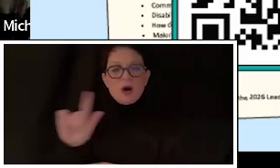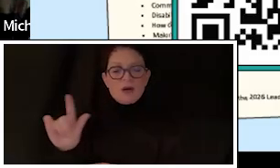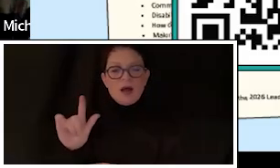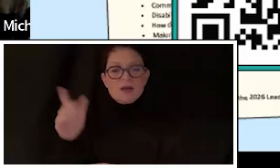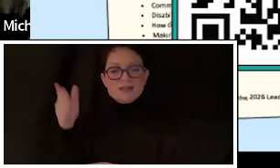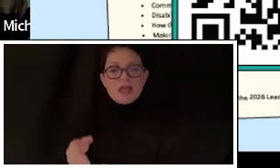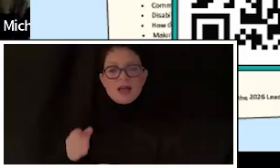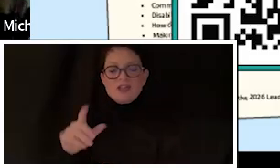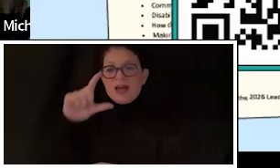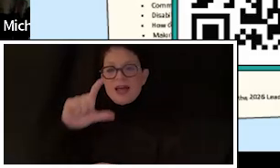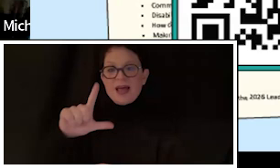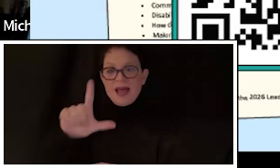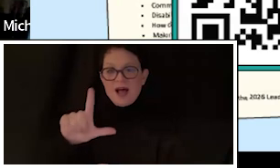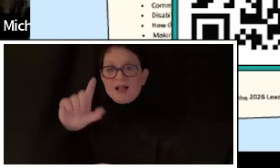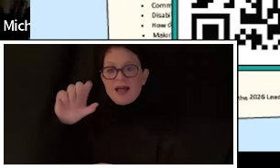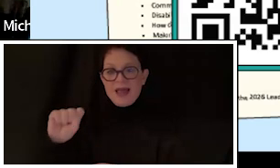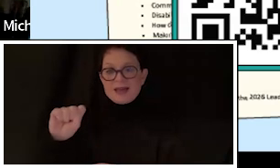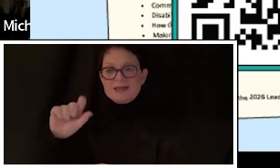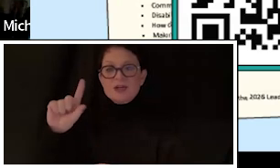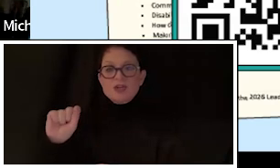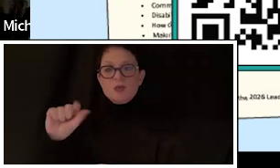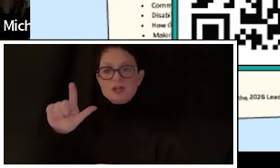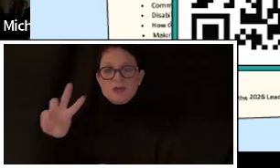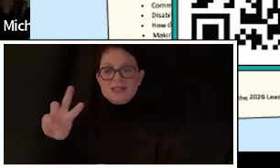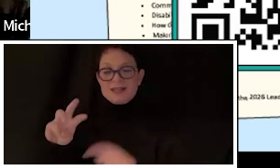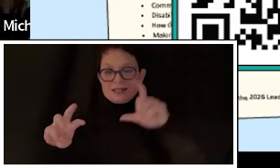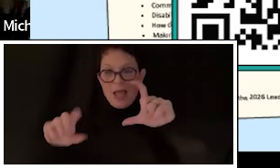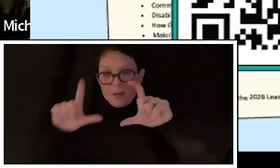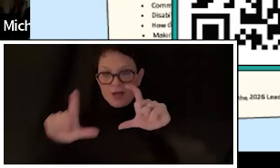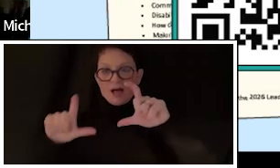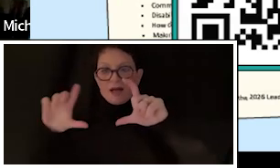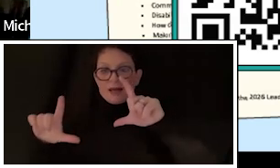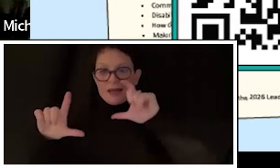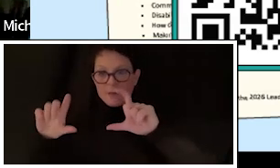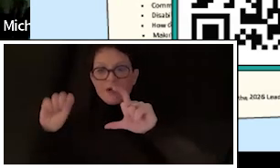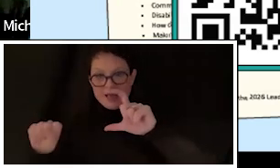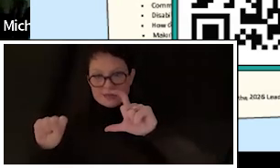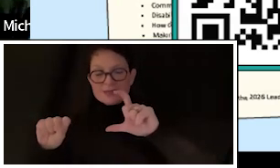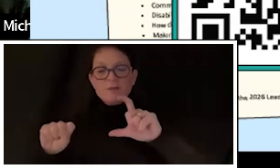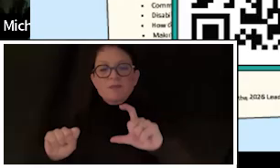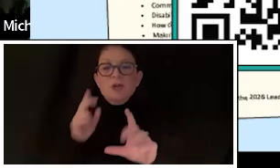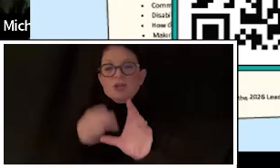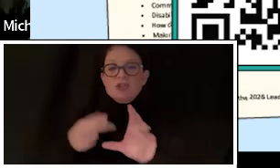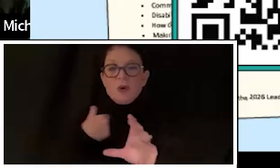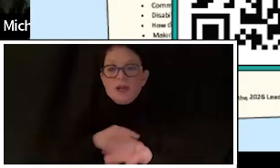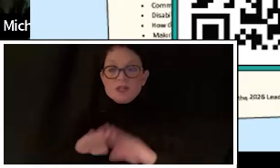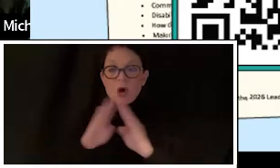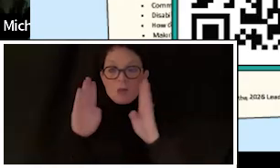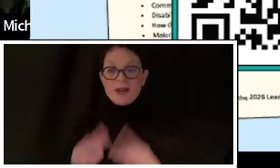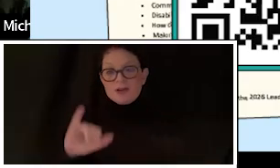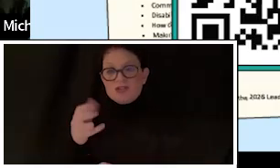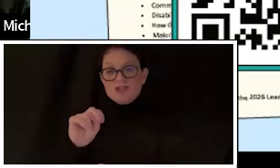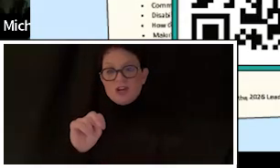https://tinyurl.com/about S 2026. To join us at the open house on Wednesday, January